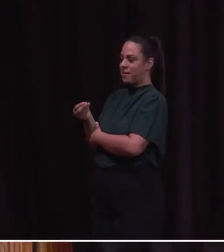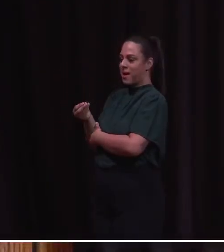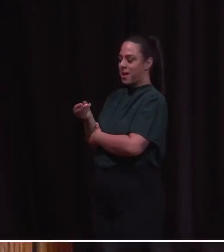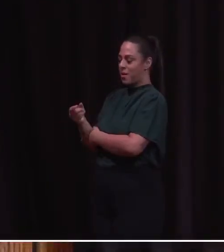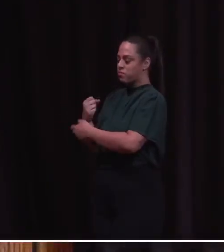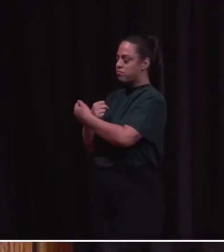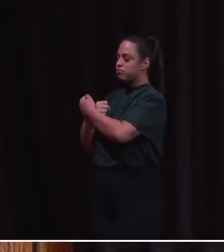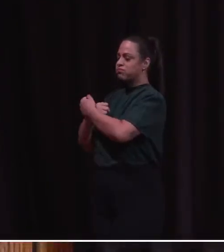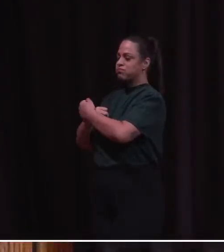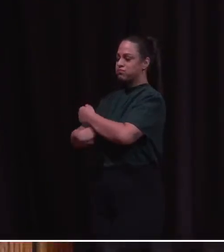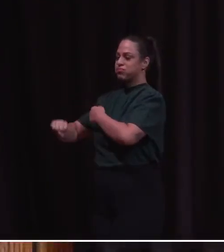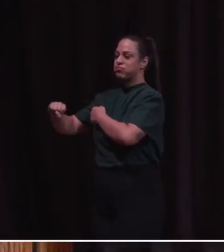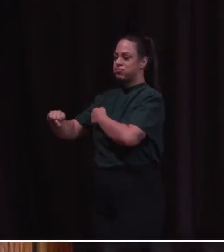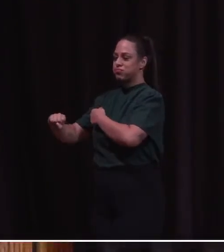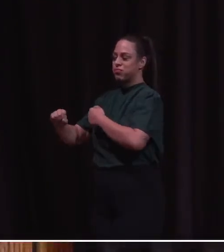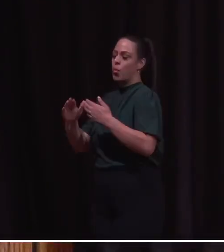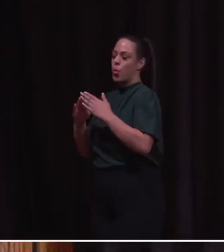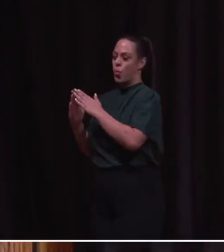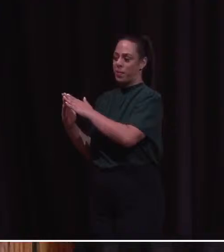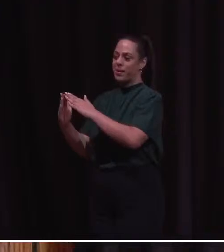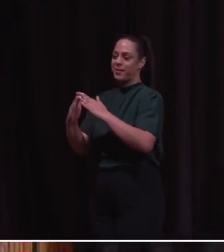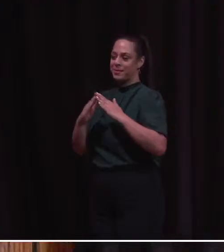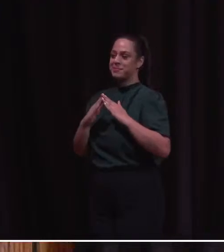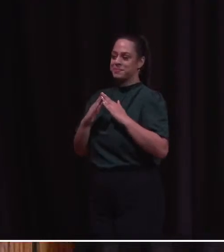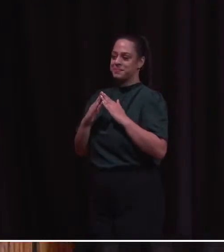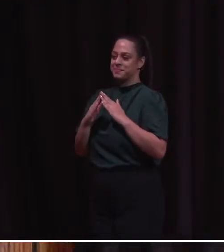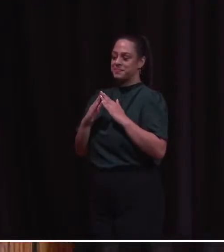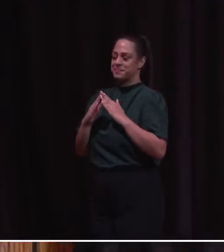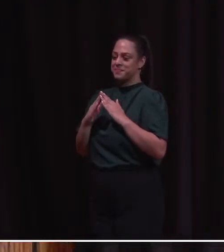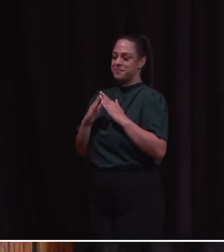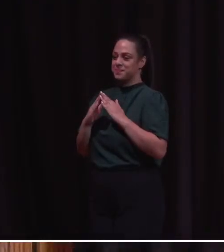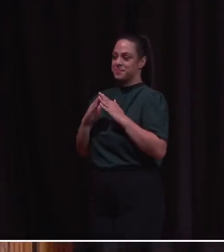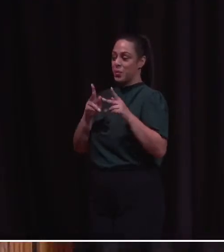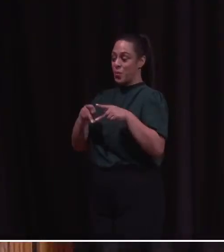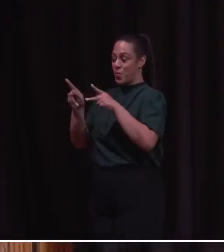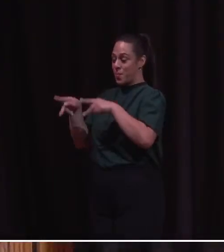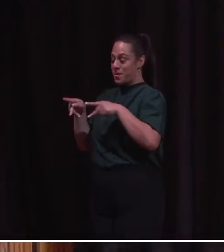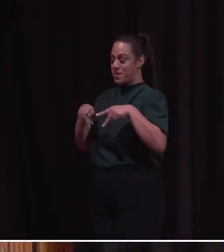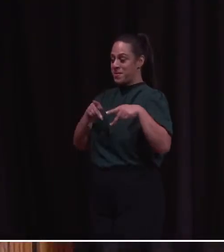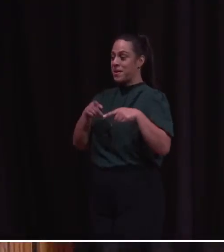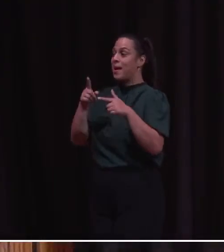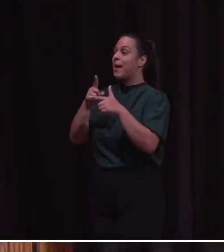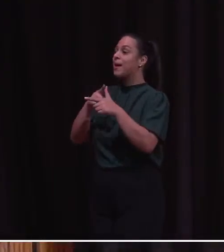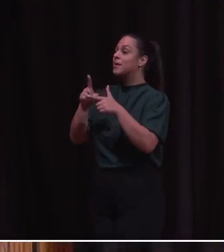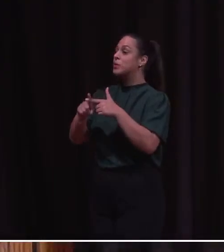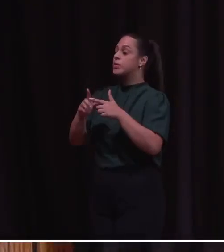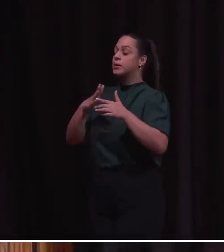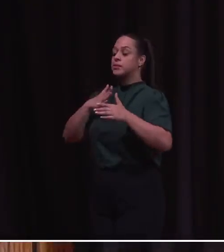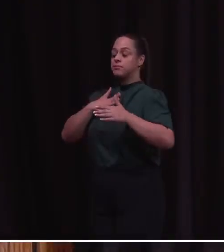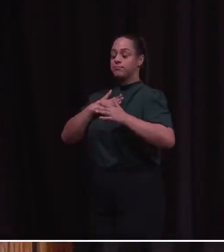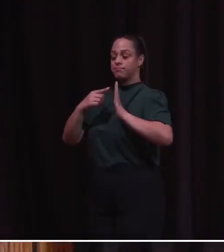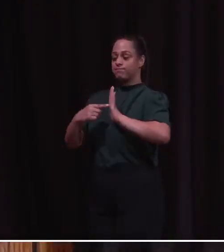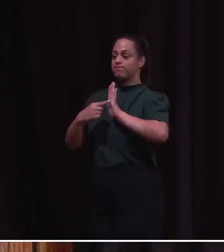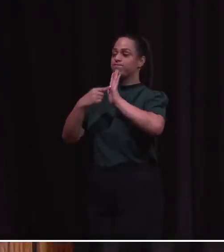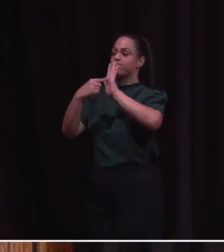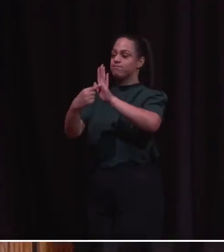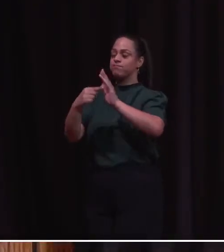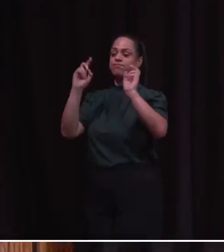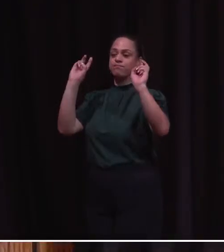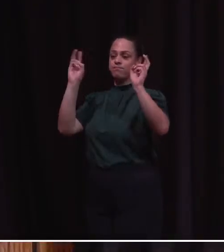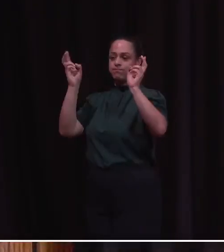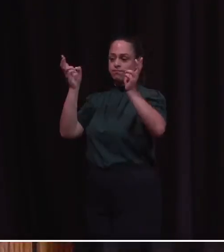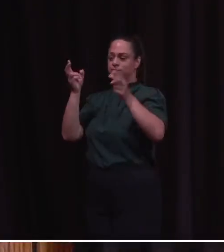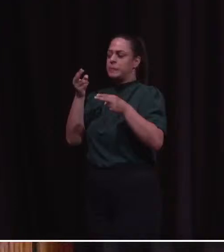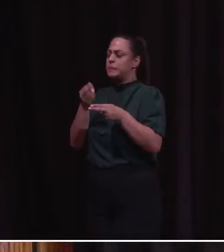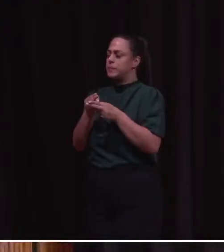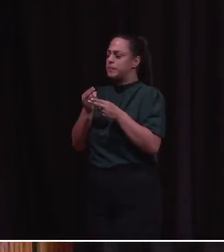So the title of my lecture today is is The Invention